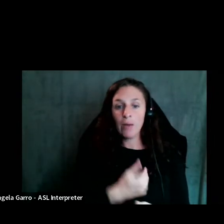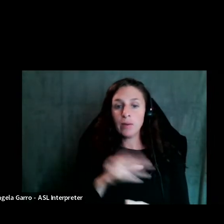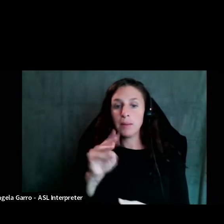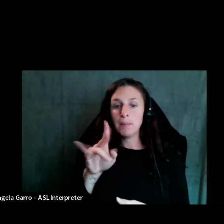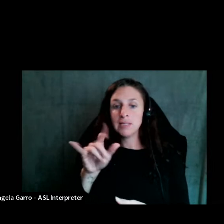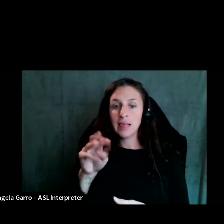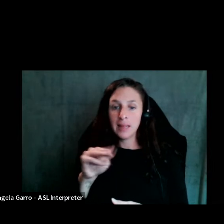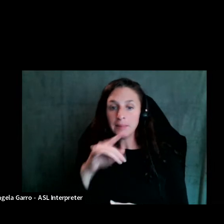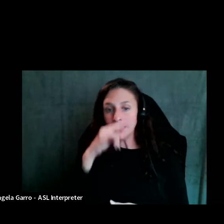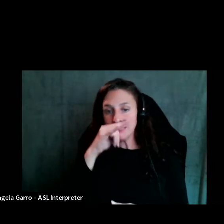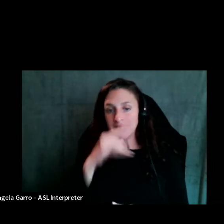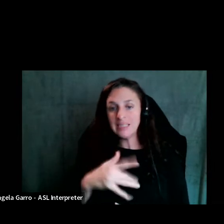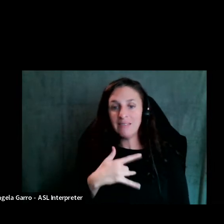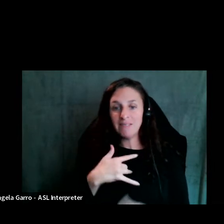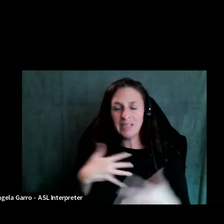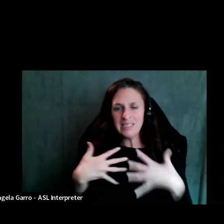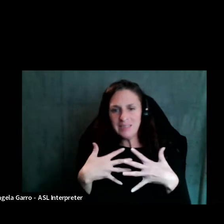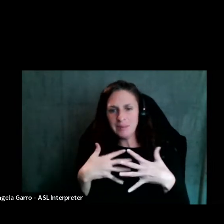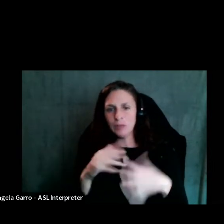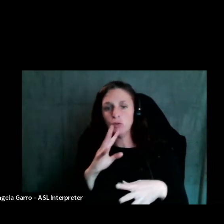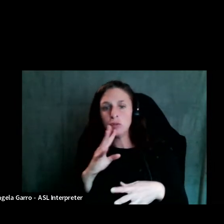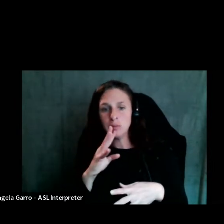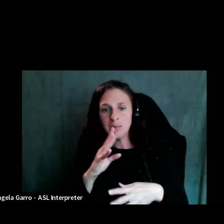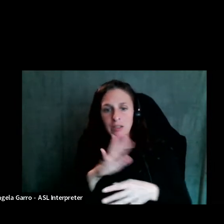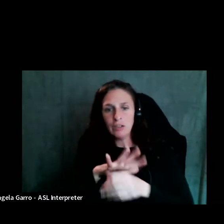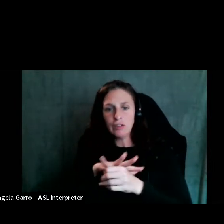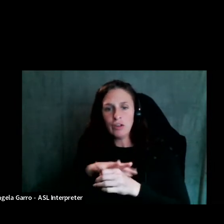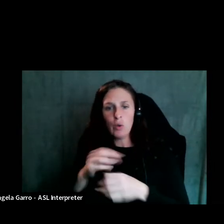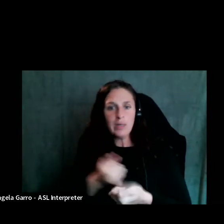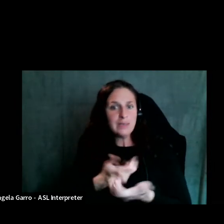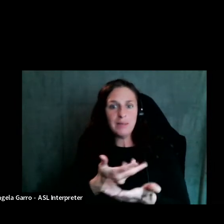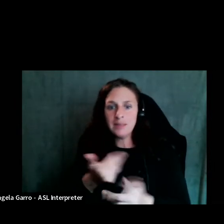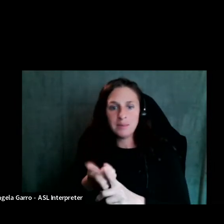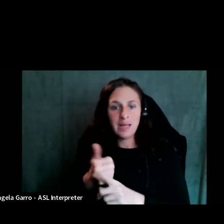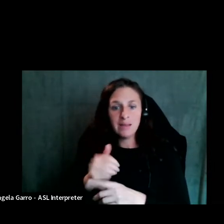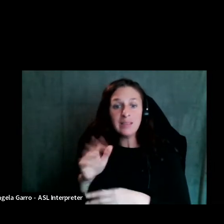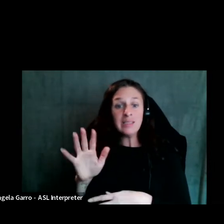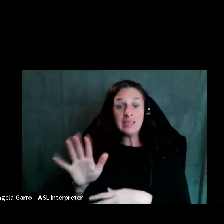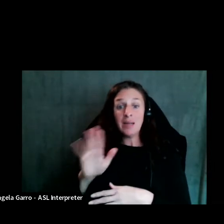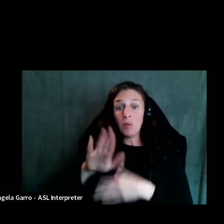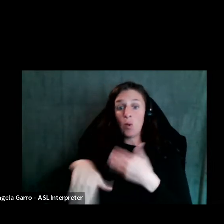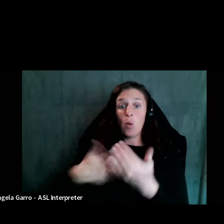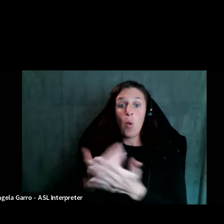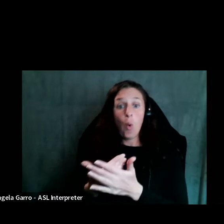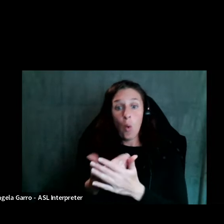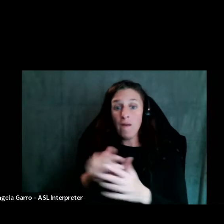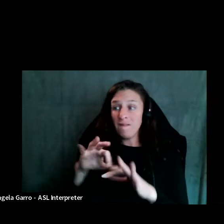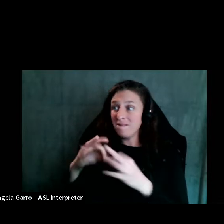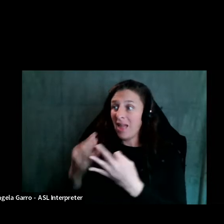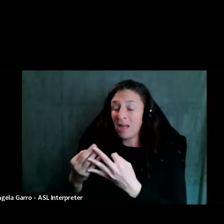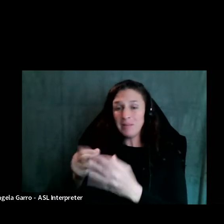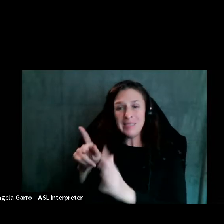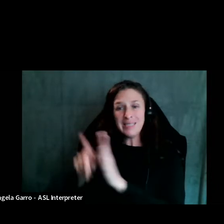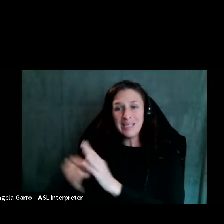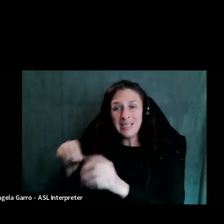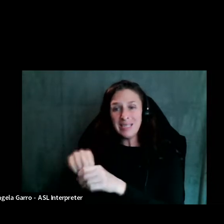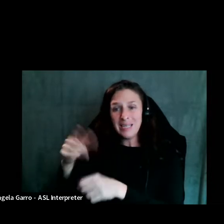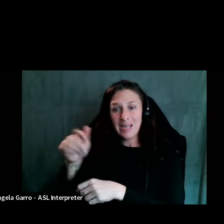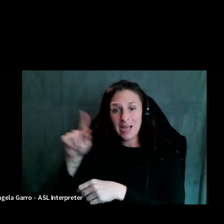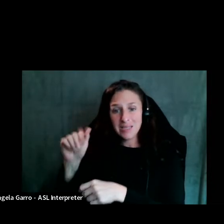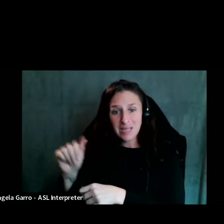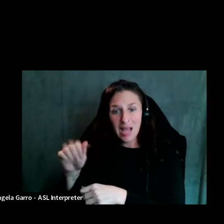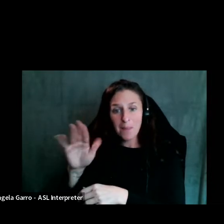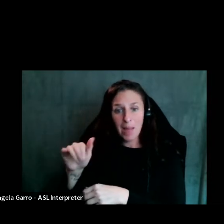intimidated to speak or express themselves. Some Arab kids had their whole extended family members killed in Gaza by the barbaric attacks